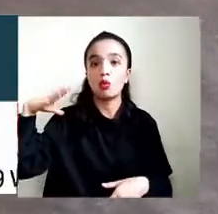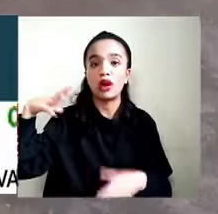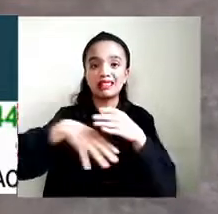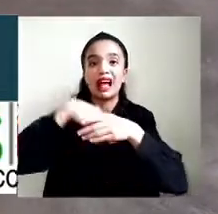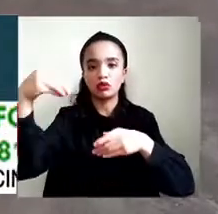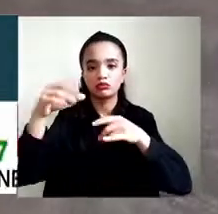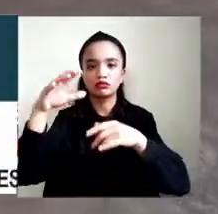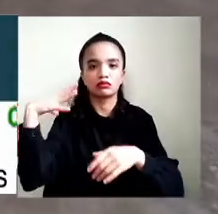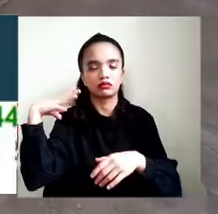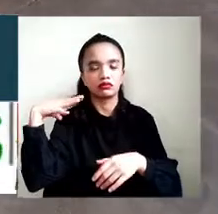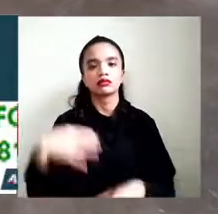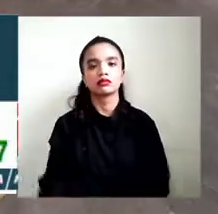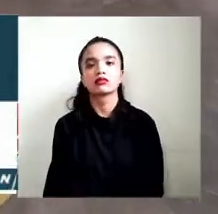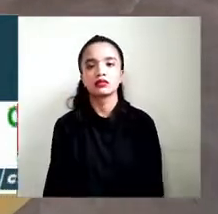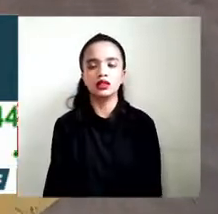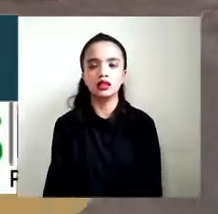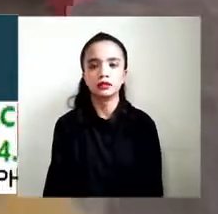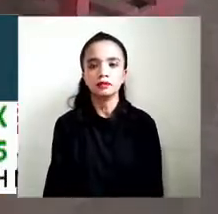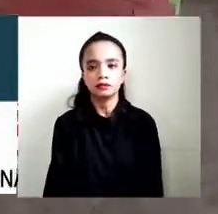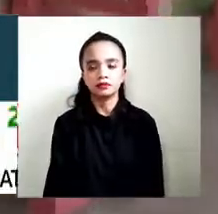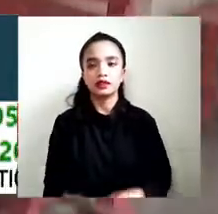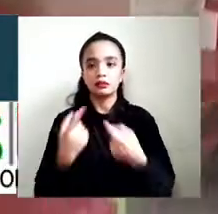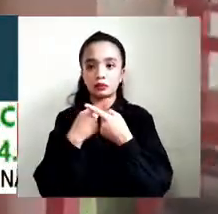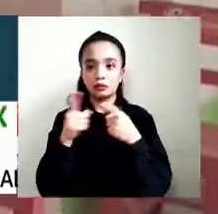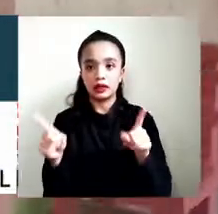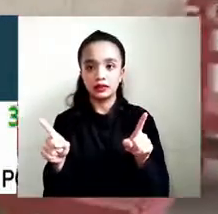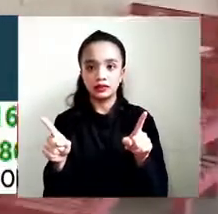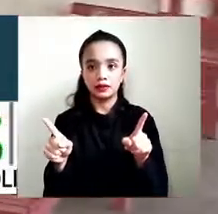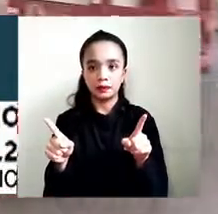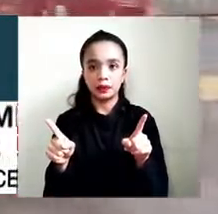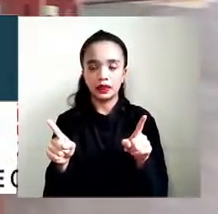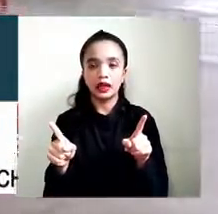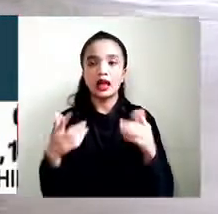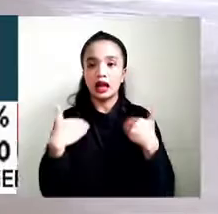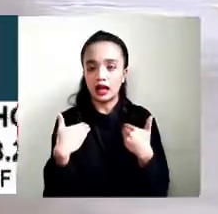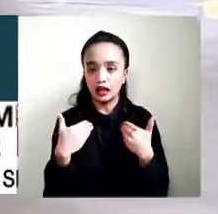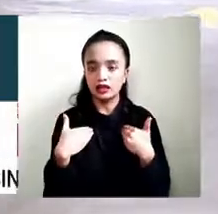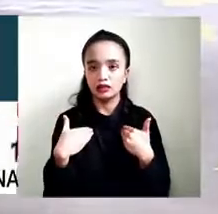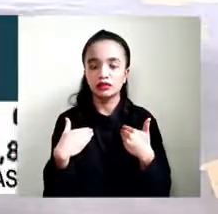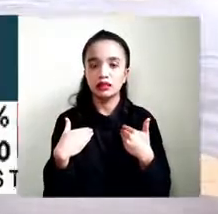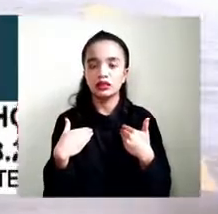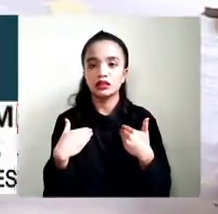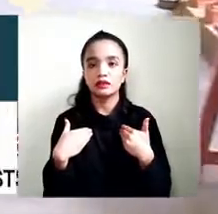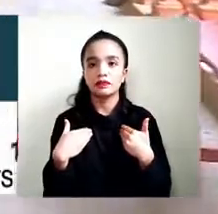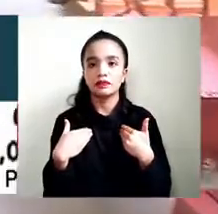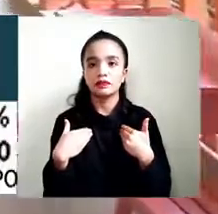the polling precinct. But aside from that, there are also isolation polling places.